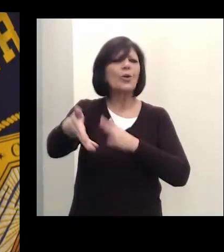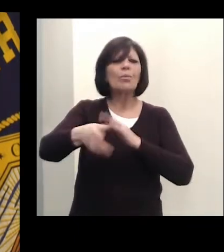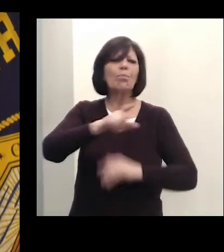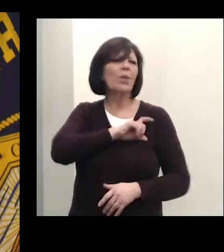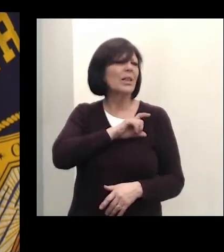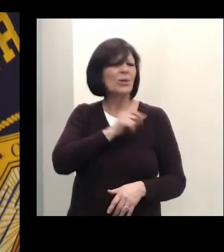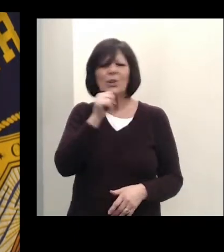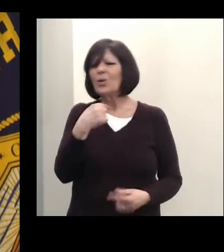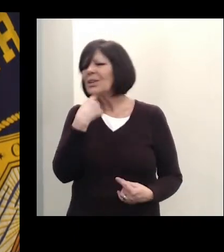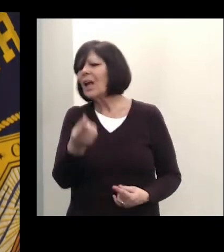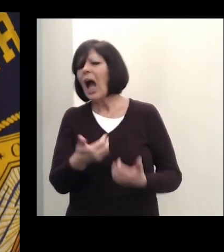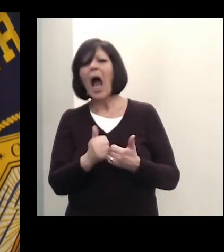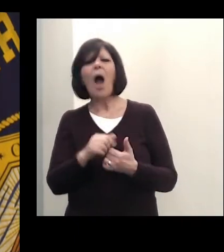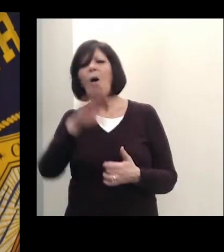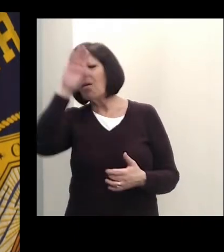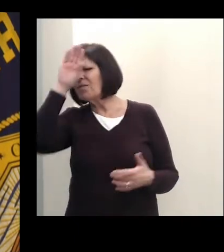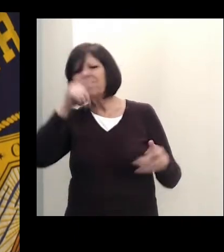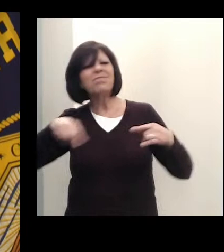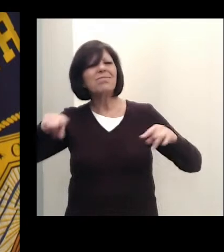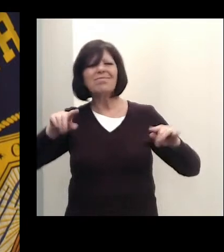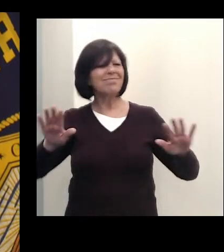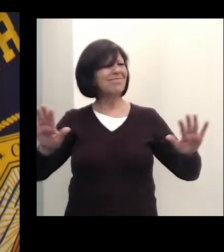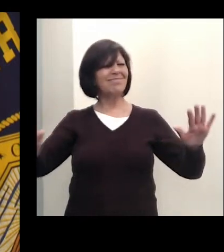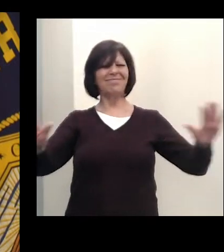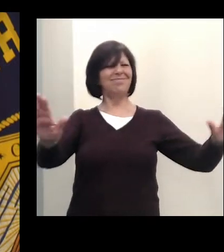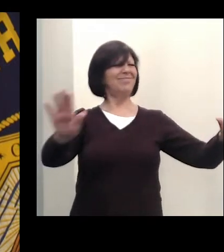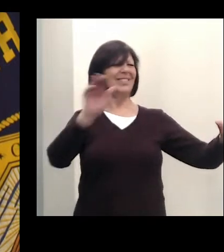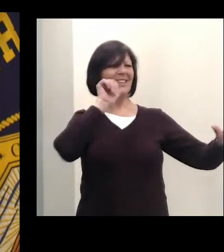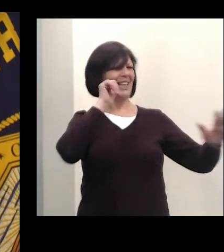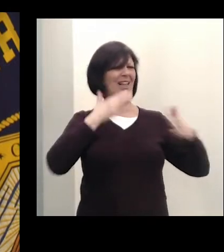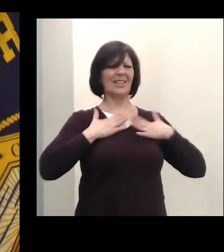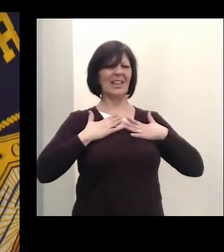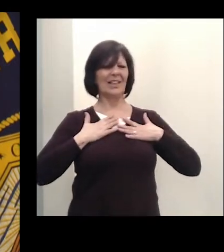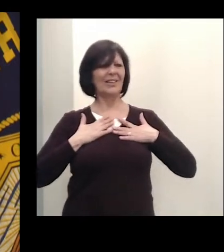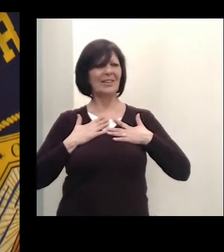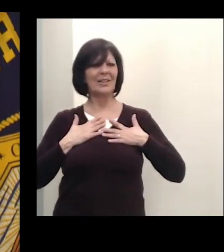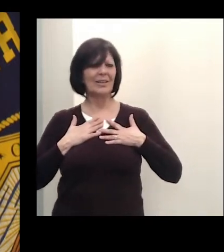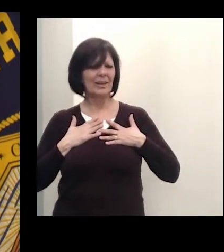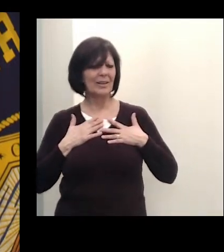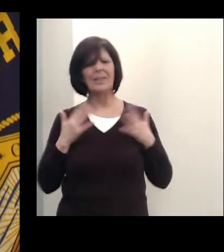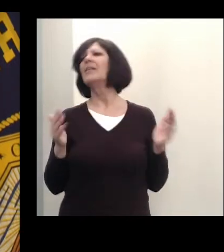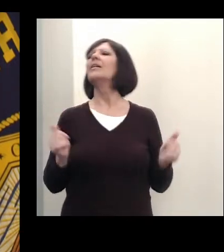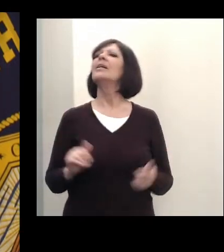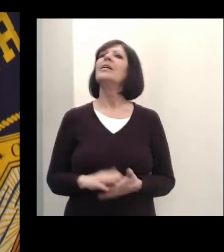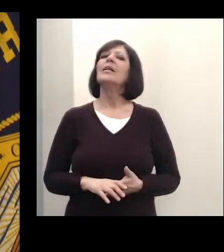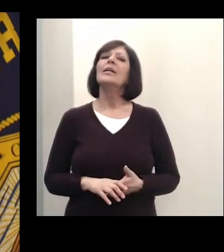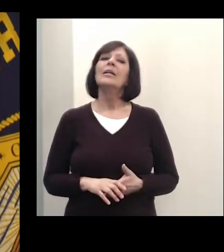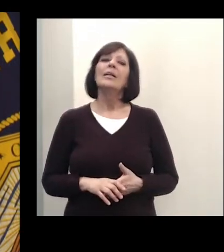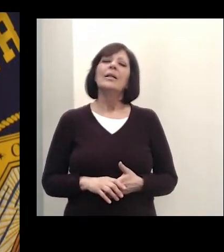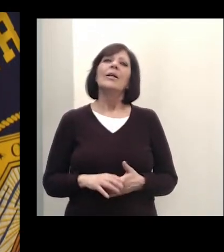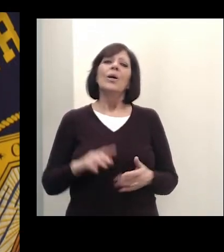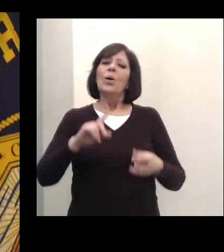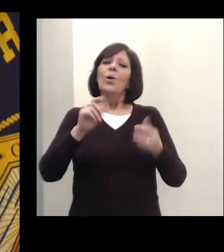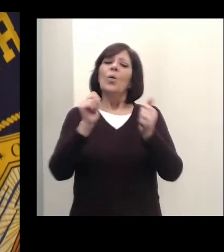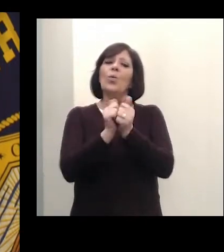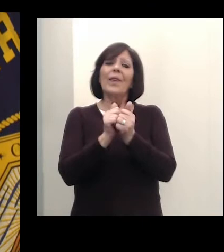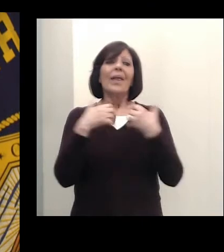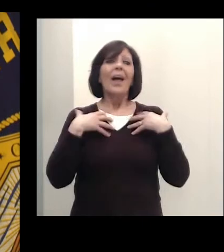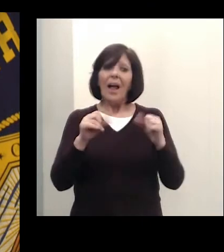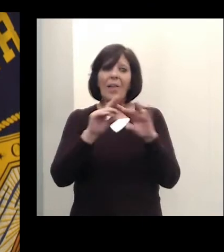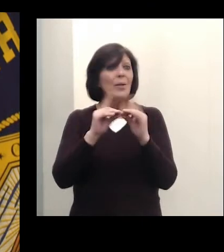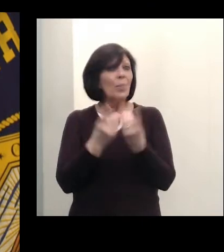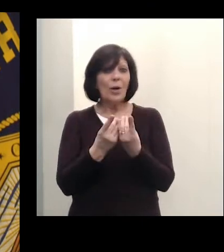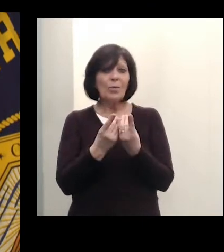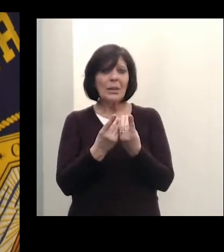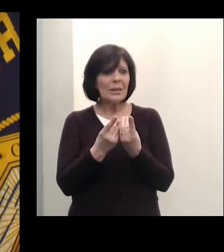how to do fire protection per se, because that's not our bailiwick, even though we are involved to some degree. And when it comes to the health department, it is the